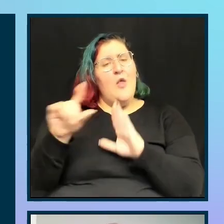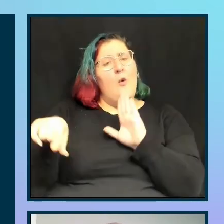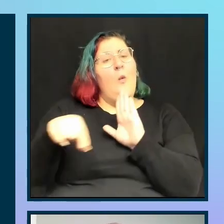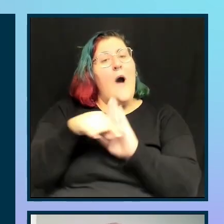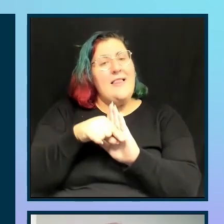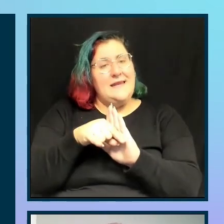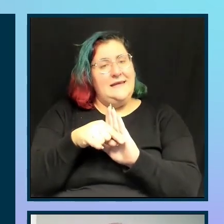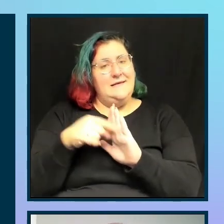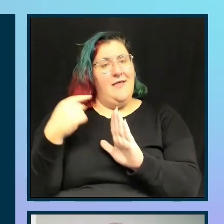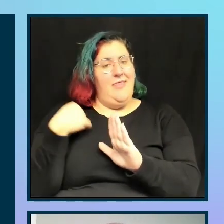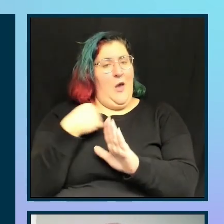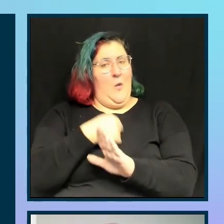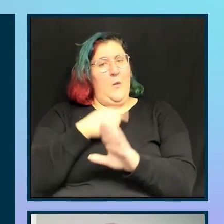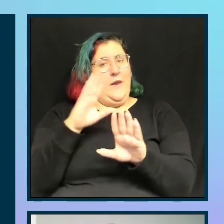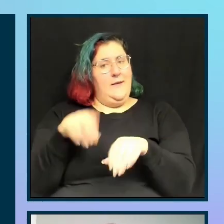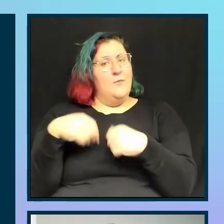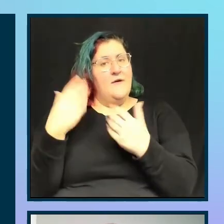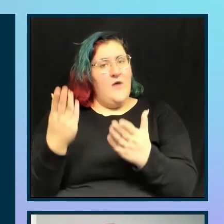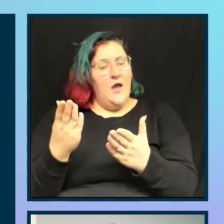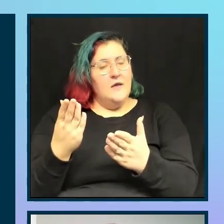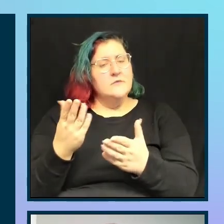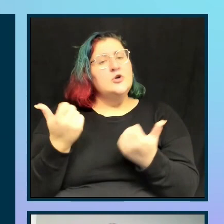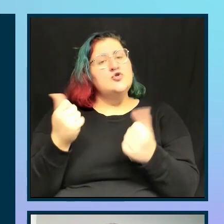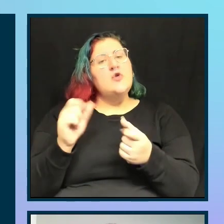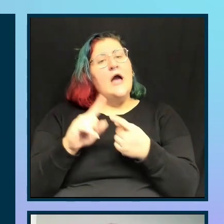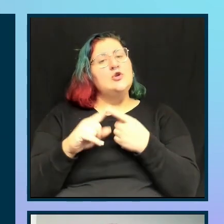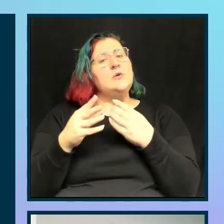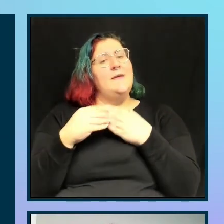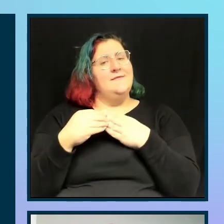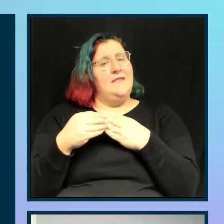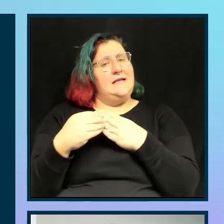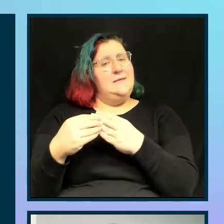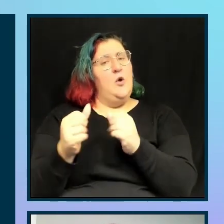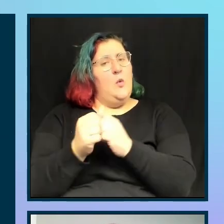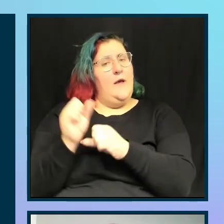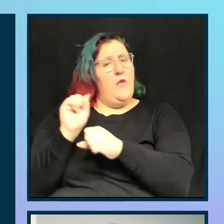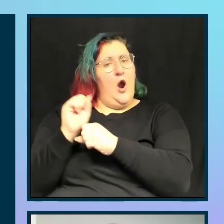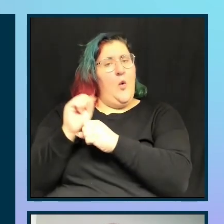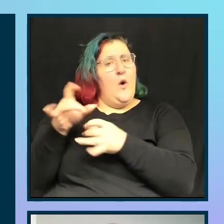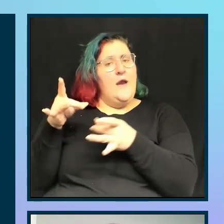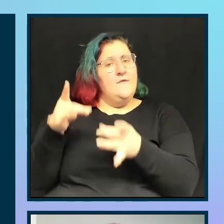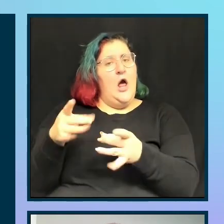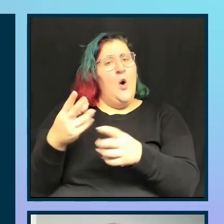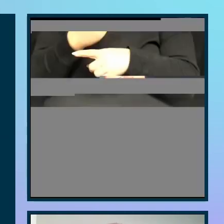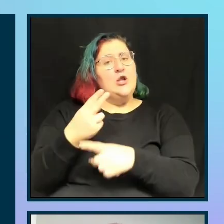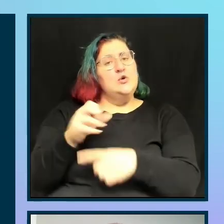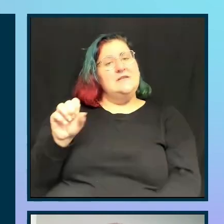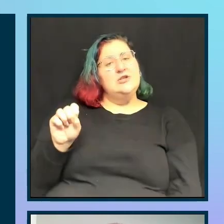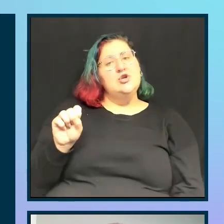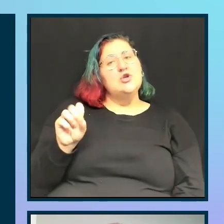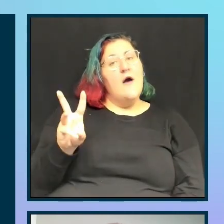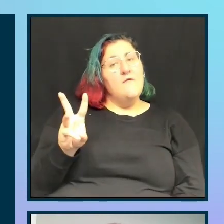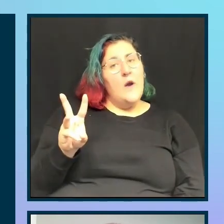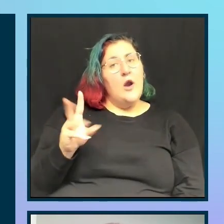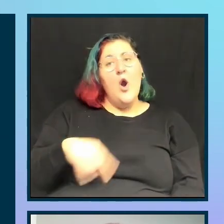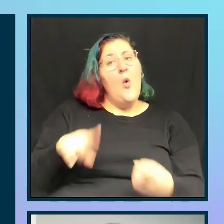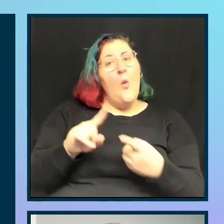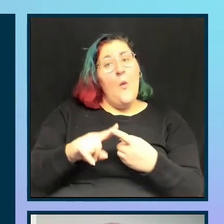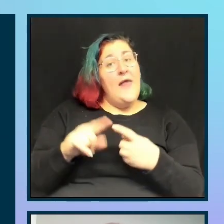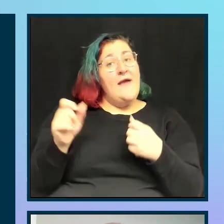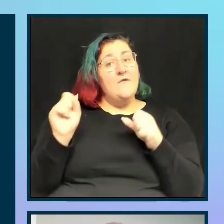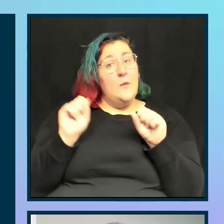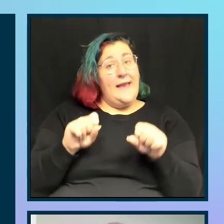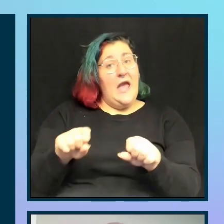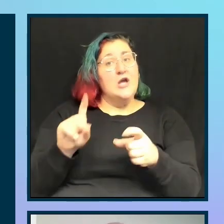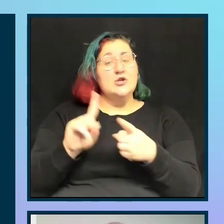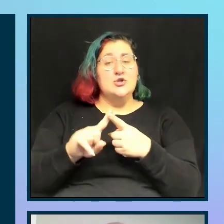comes into us. We try to be flexible with our workflow and utilize software where we can to achieve high velocity in the